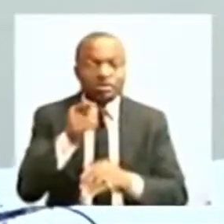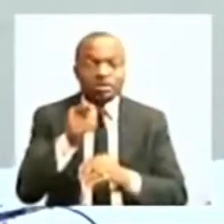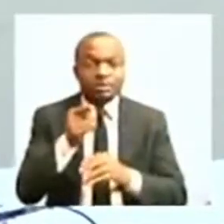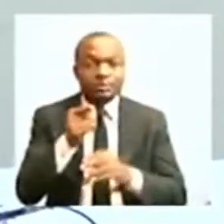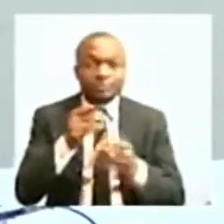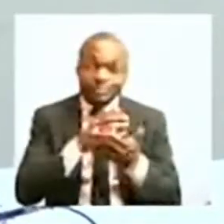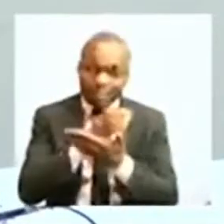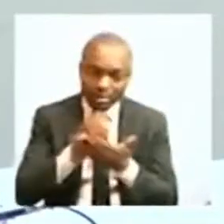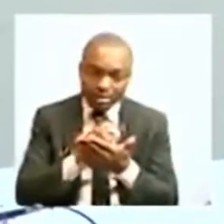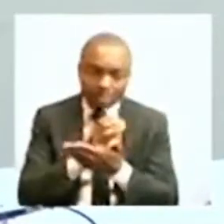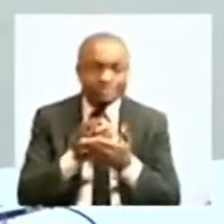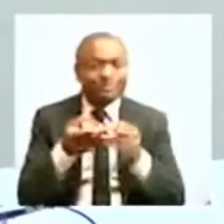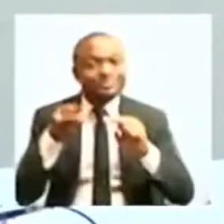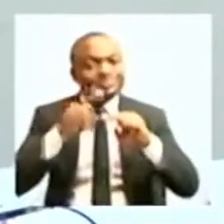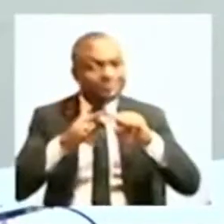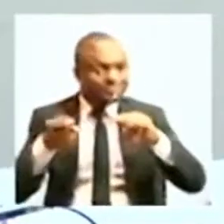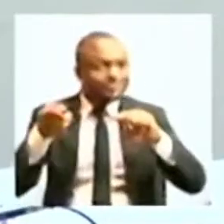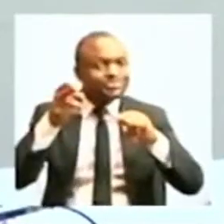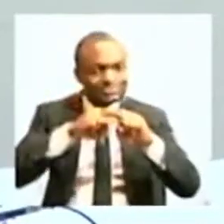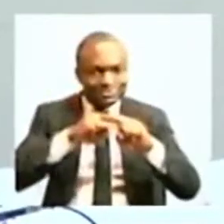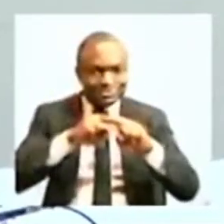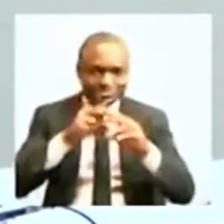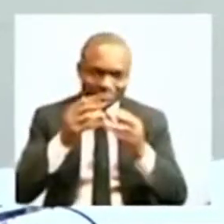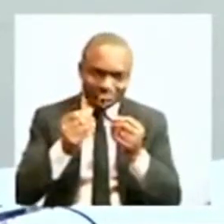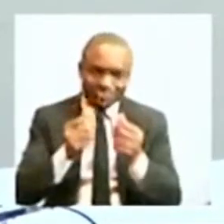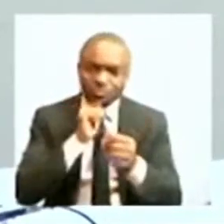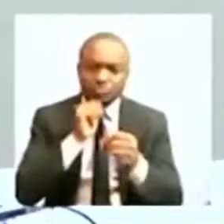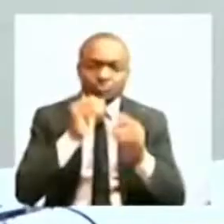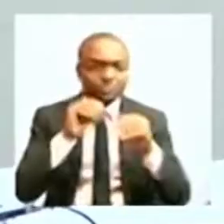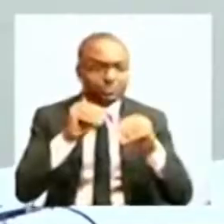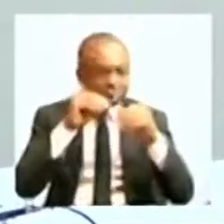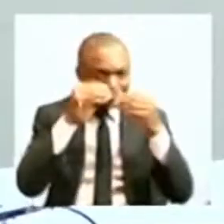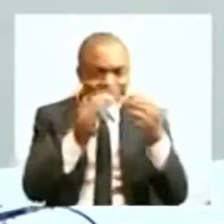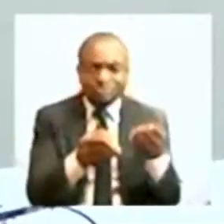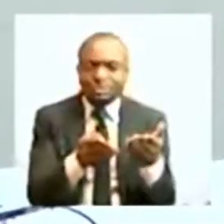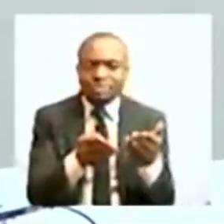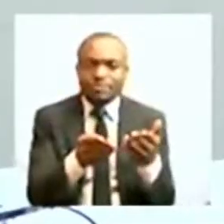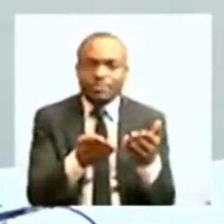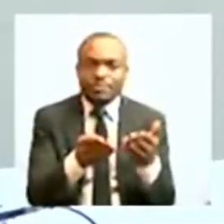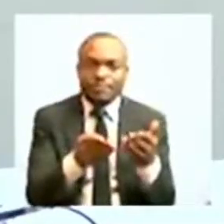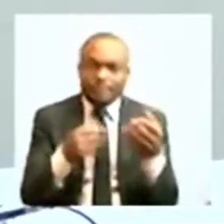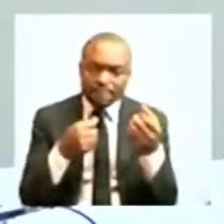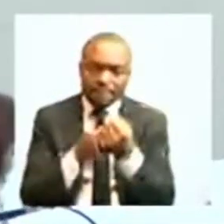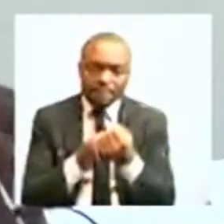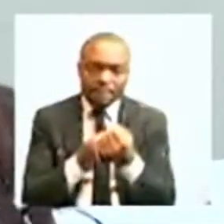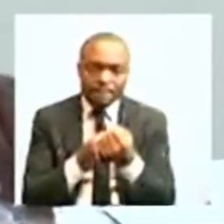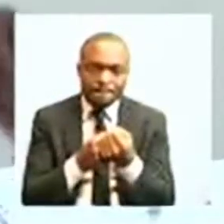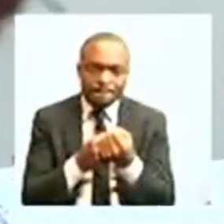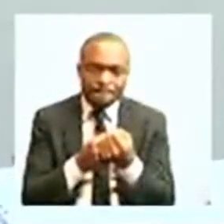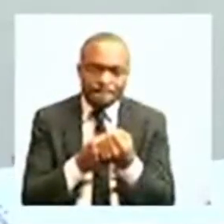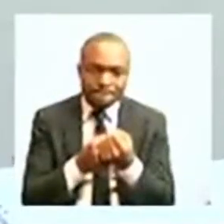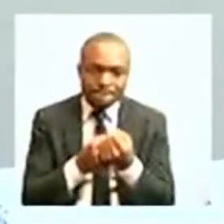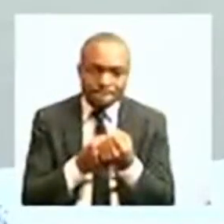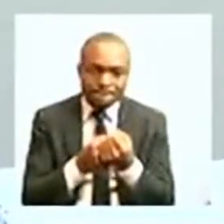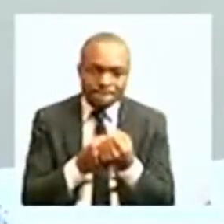are inflating the fees and not giving the support to